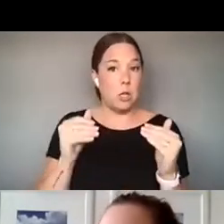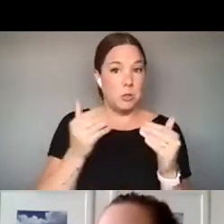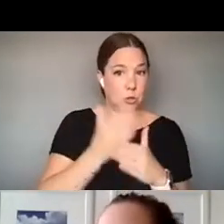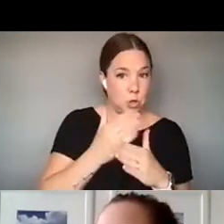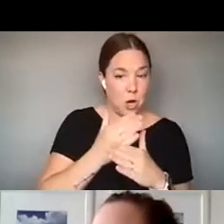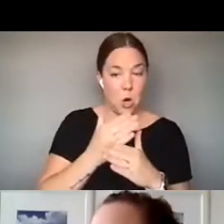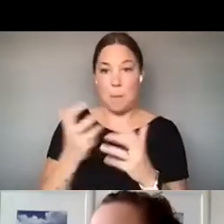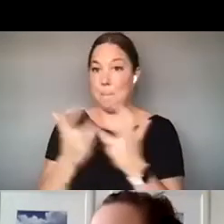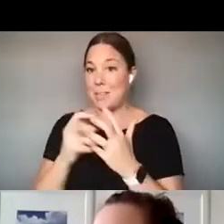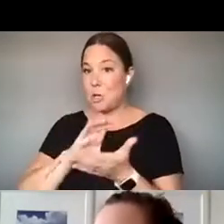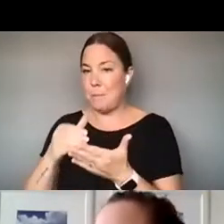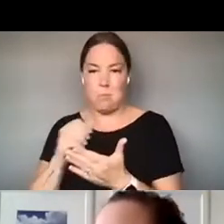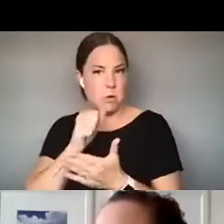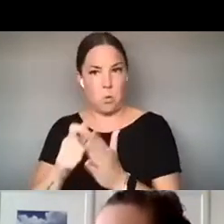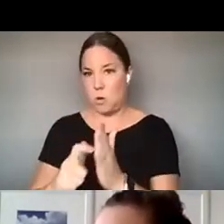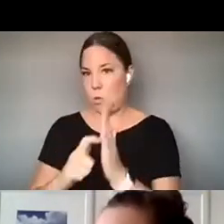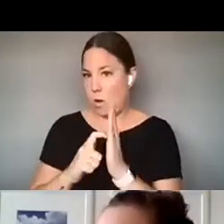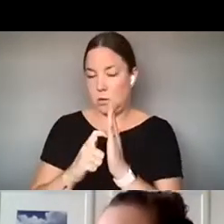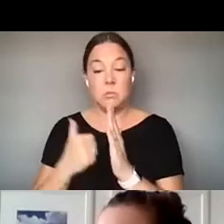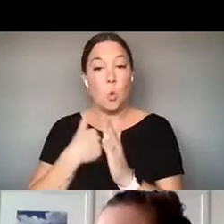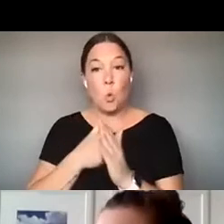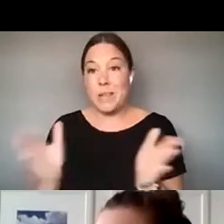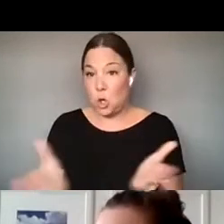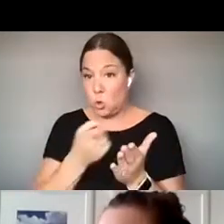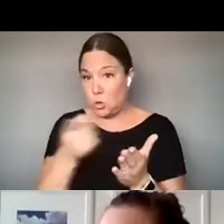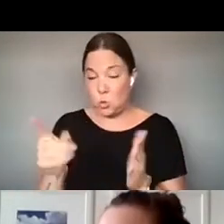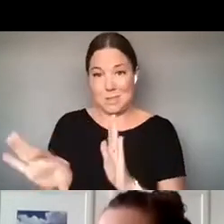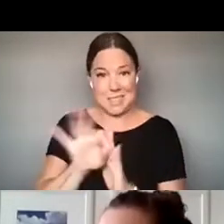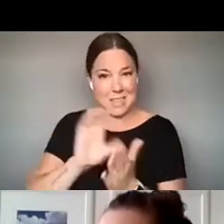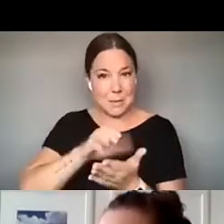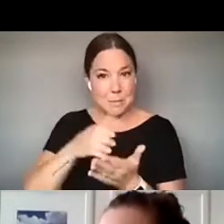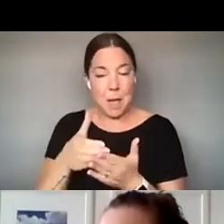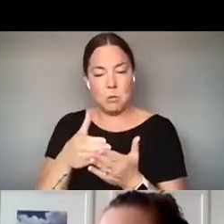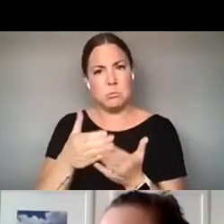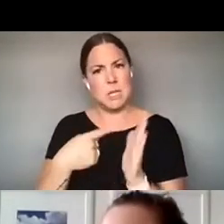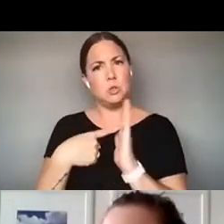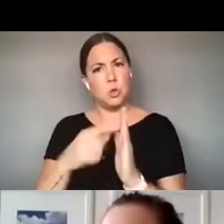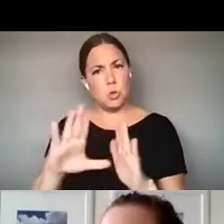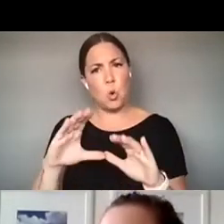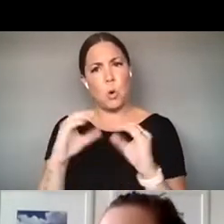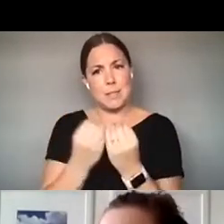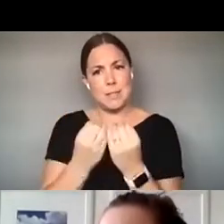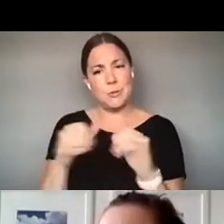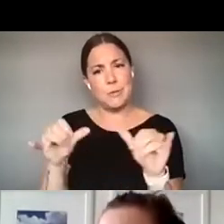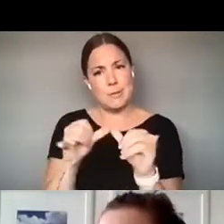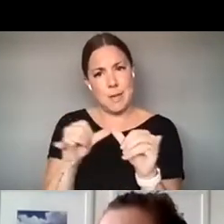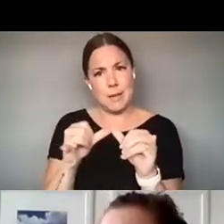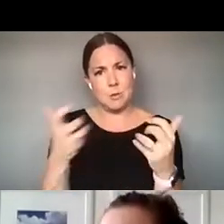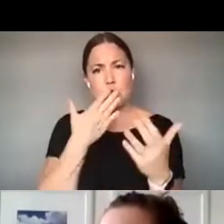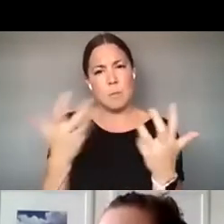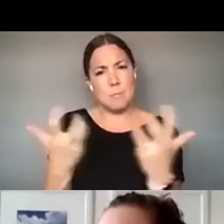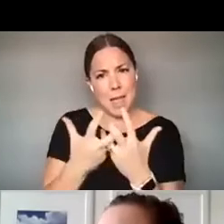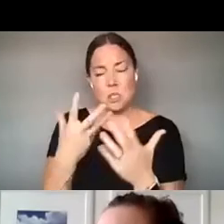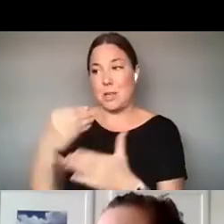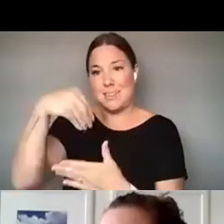We encourage you to select a grant amount that is reflective of your organization's size and internal capacity.